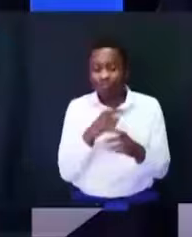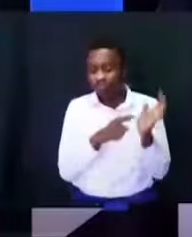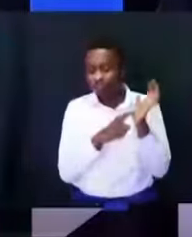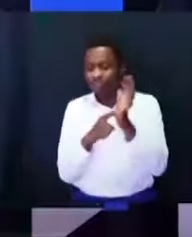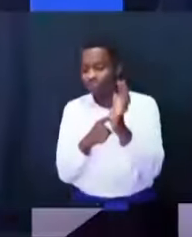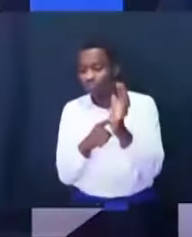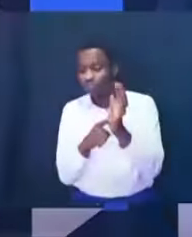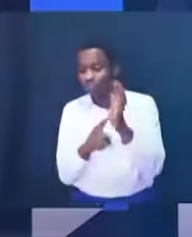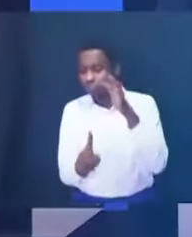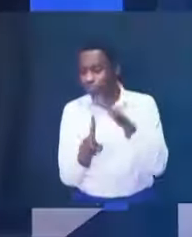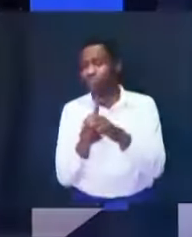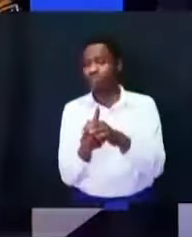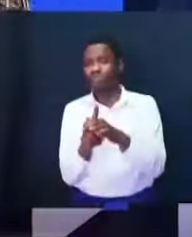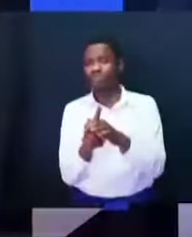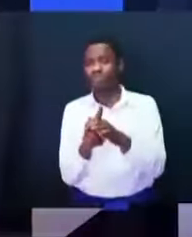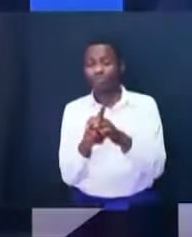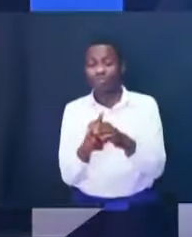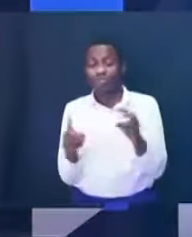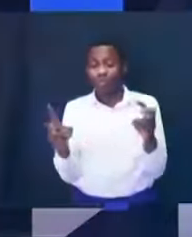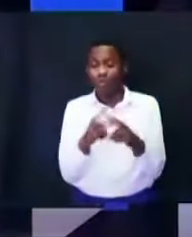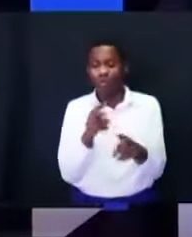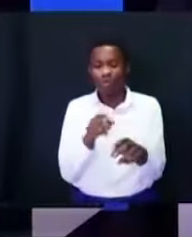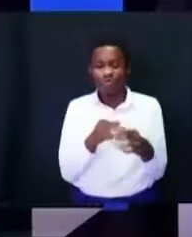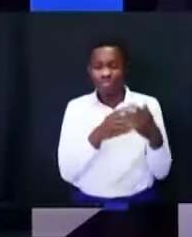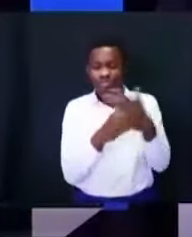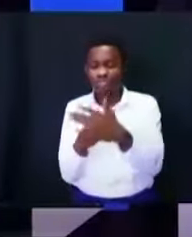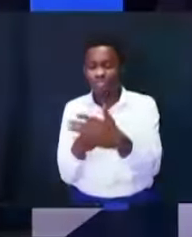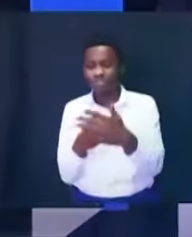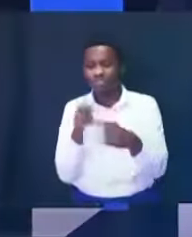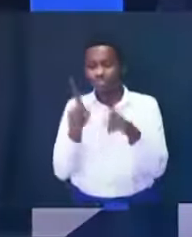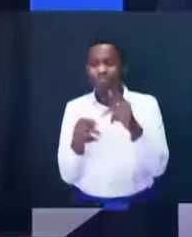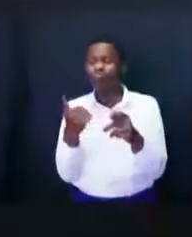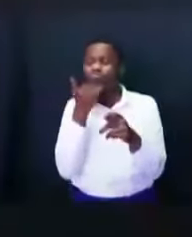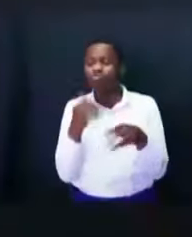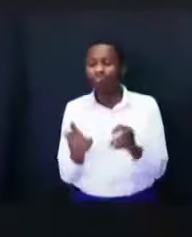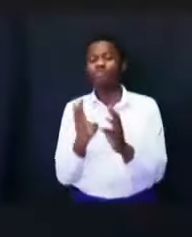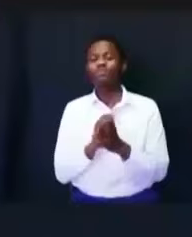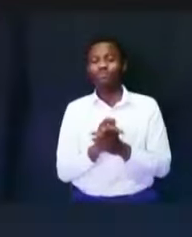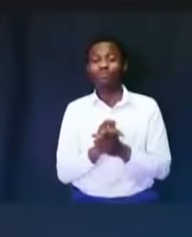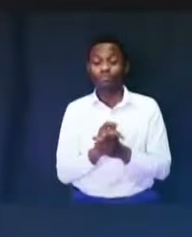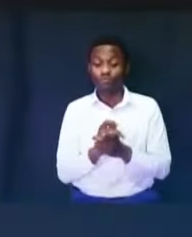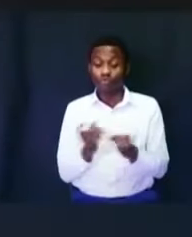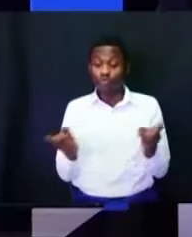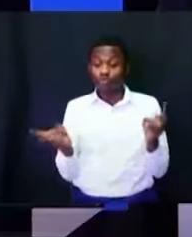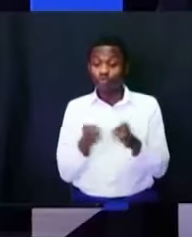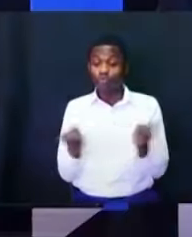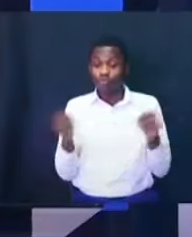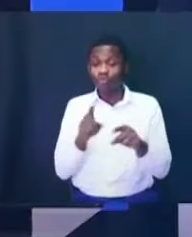appearance we are we are thinking of misleading so when we talk about to